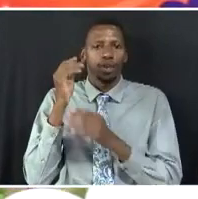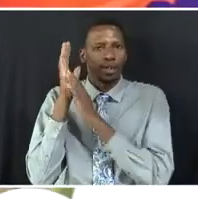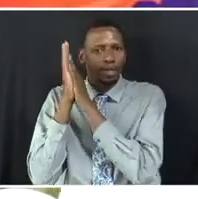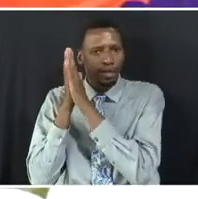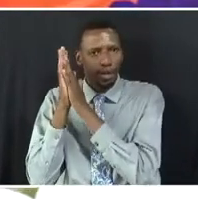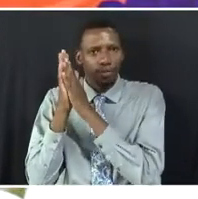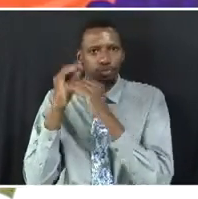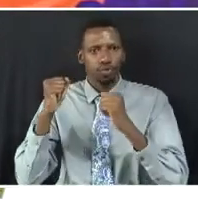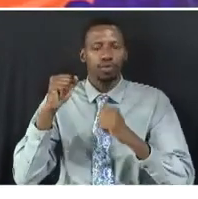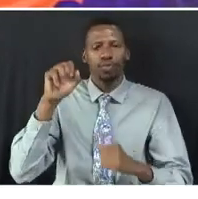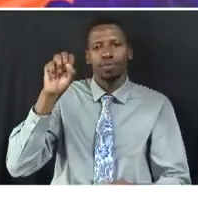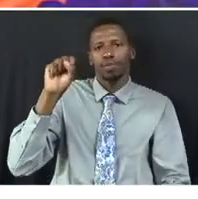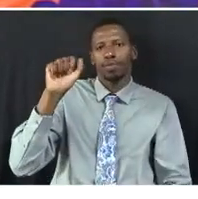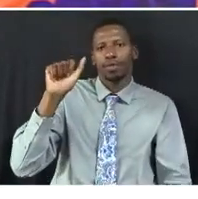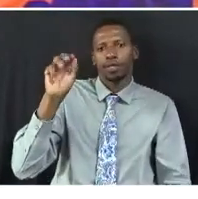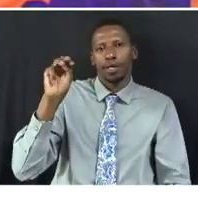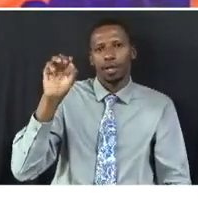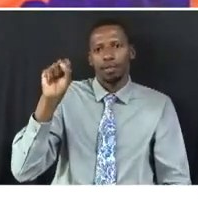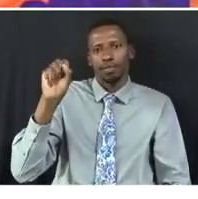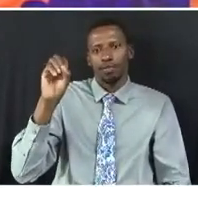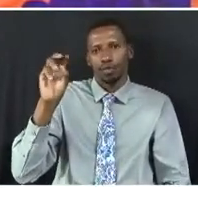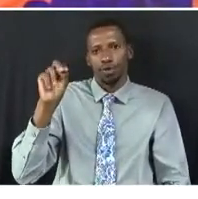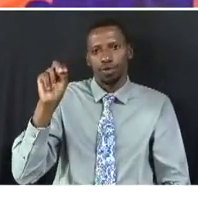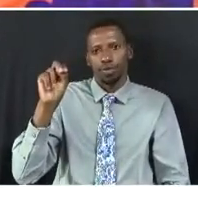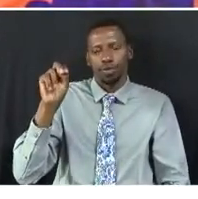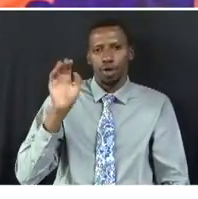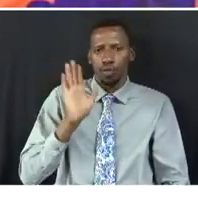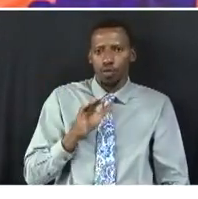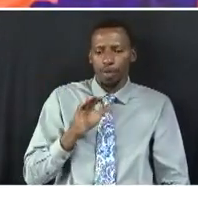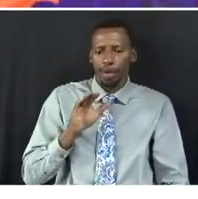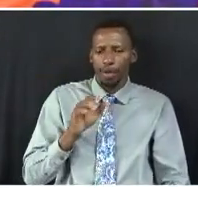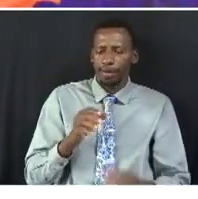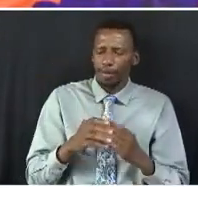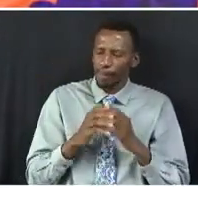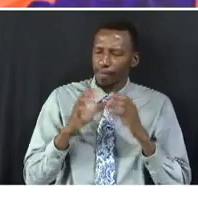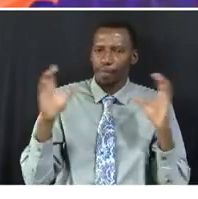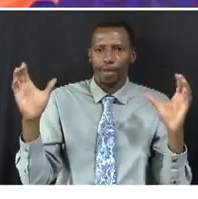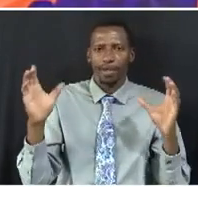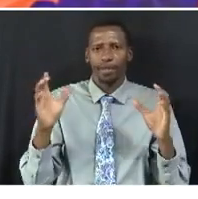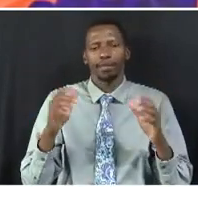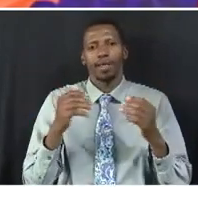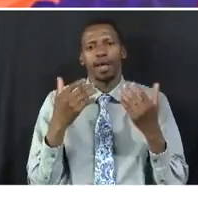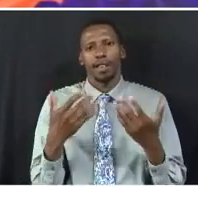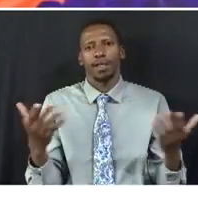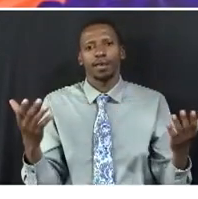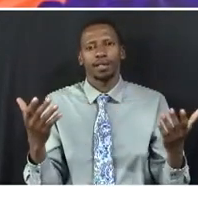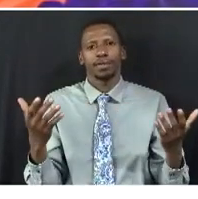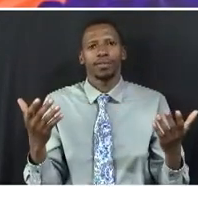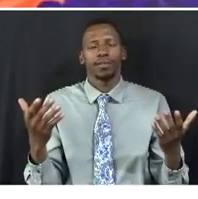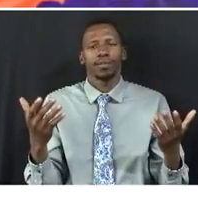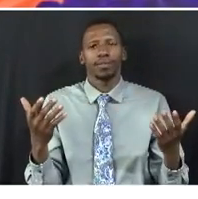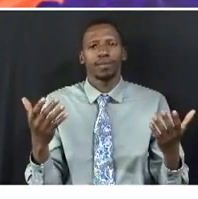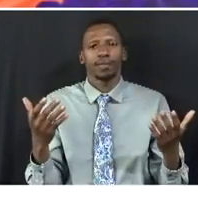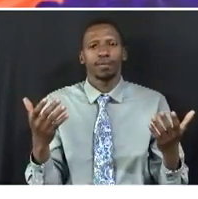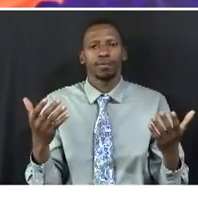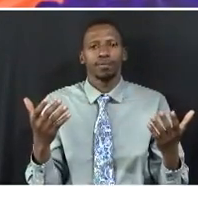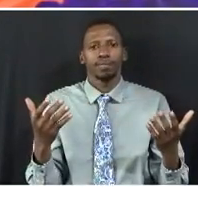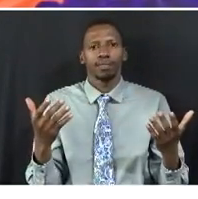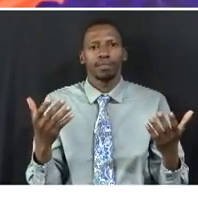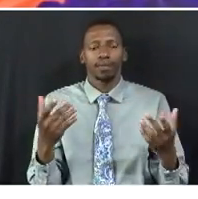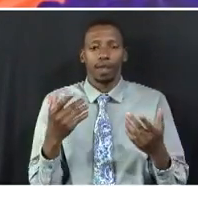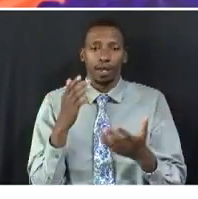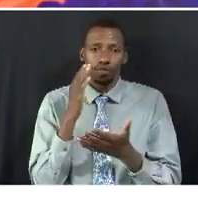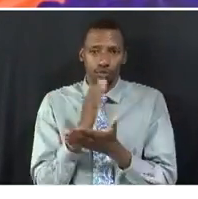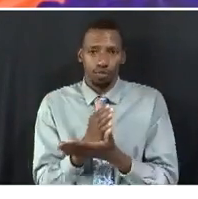Women are unsung heroes. They do great things. And the credit goes to the men. I'm sorry for this. But it's